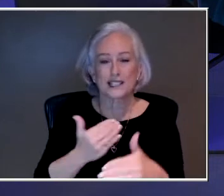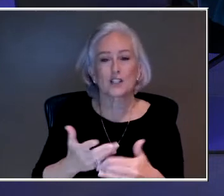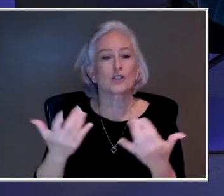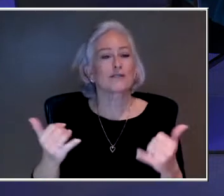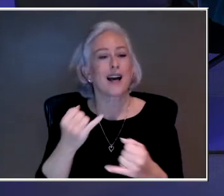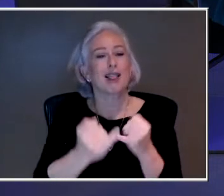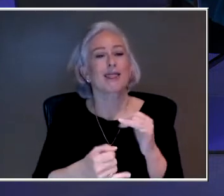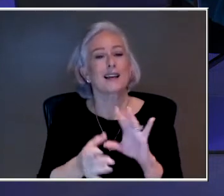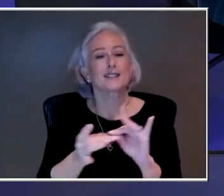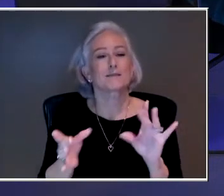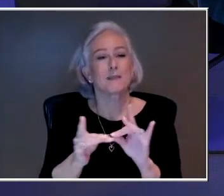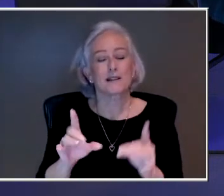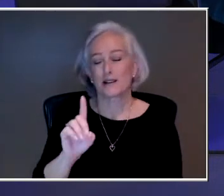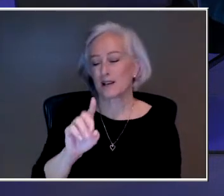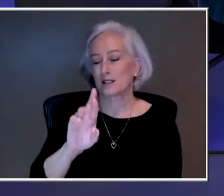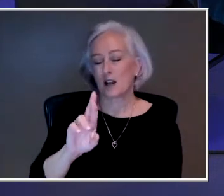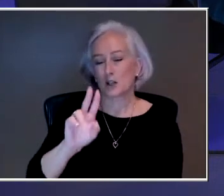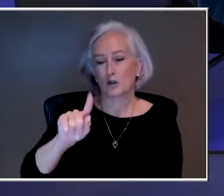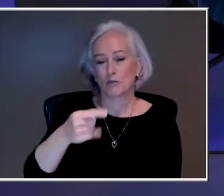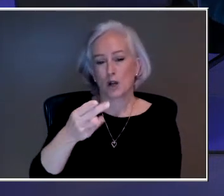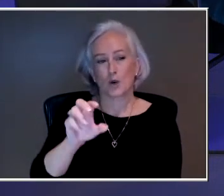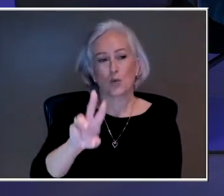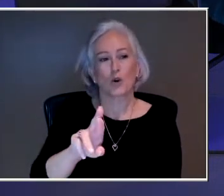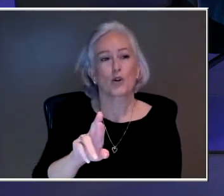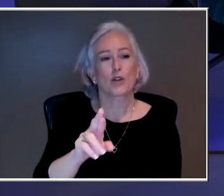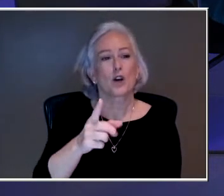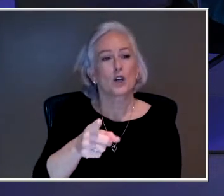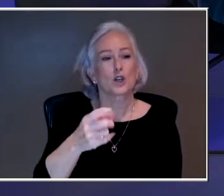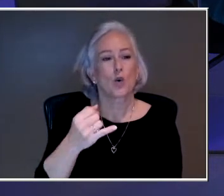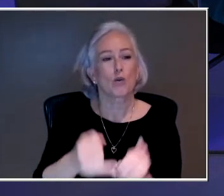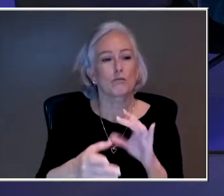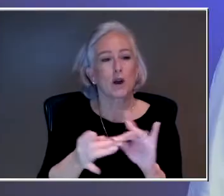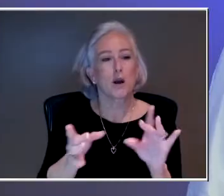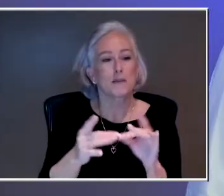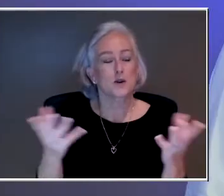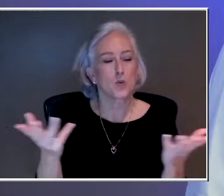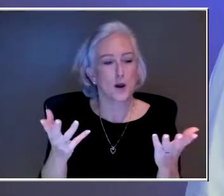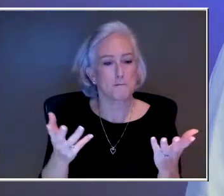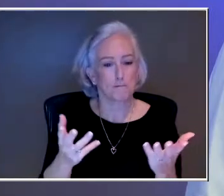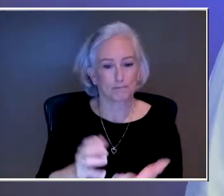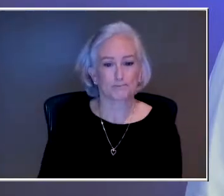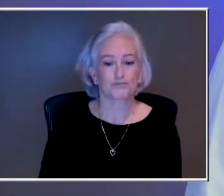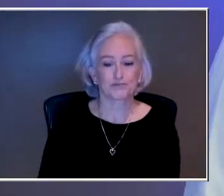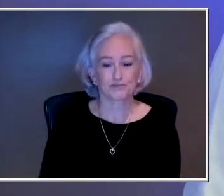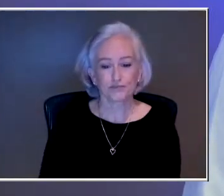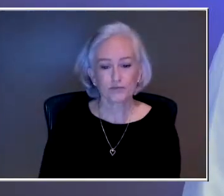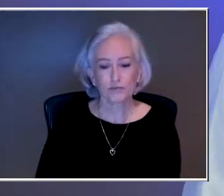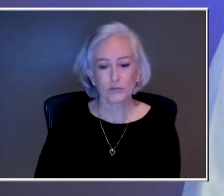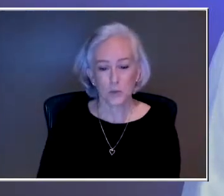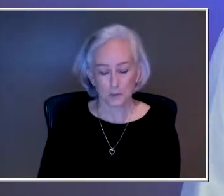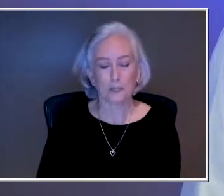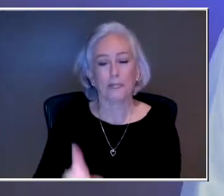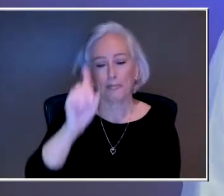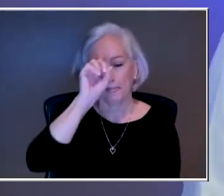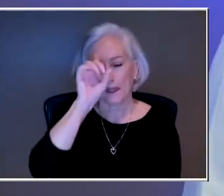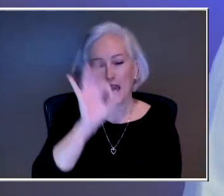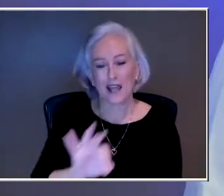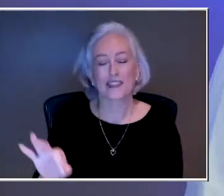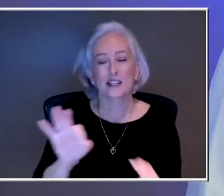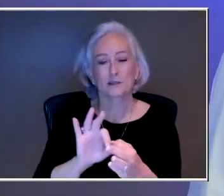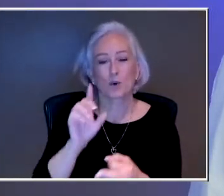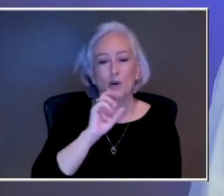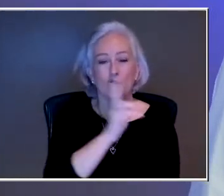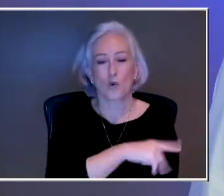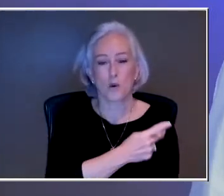Butterworth, I'll start with you. What do you want the big takeaway to be from our chat today? Well, I think it's important for patients,